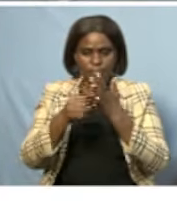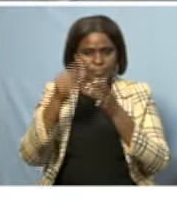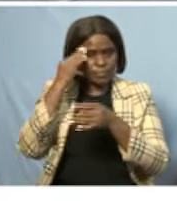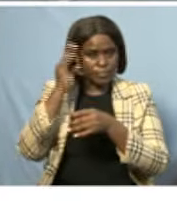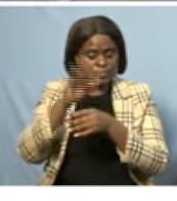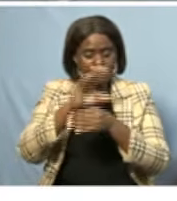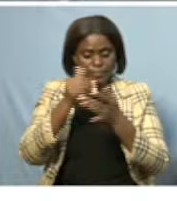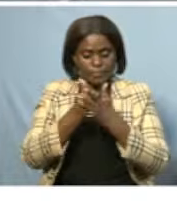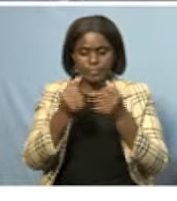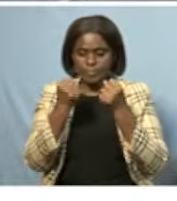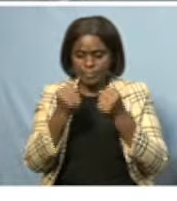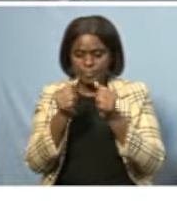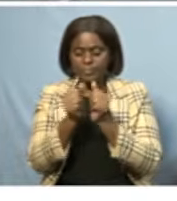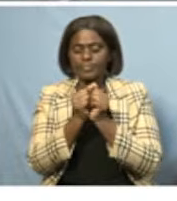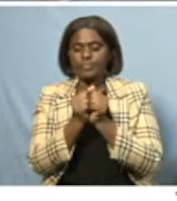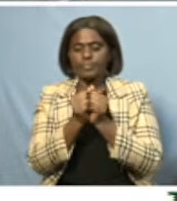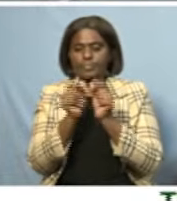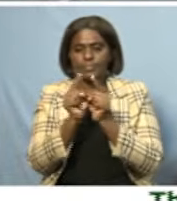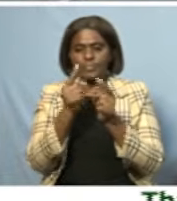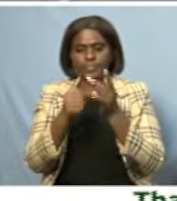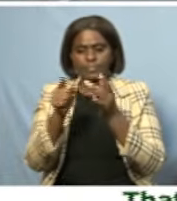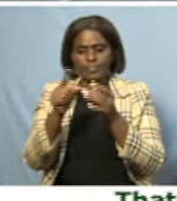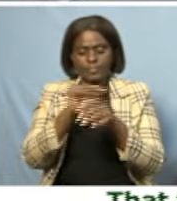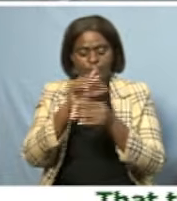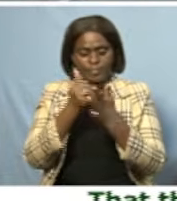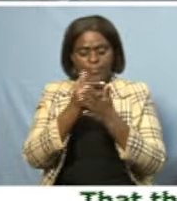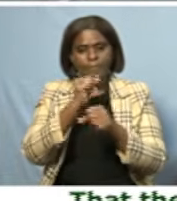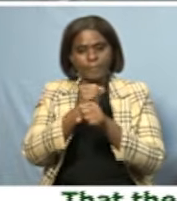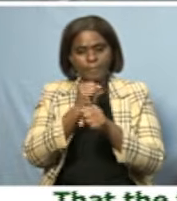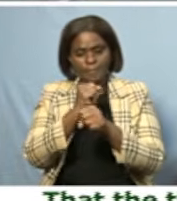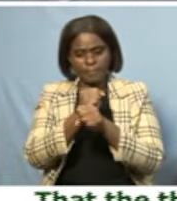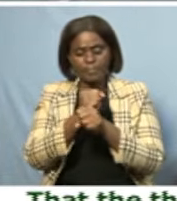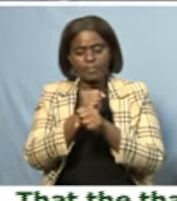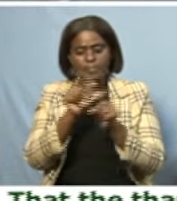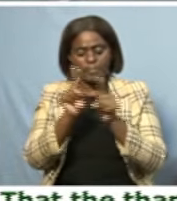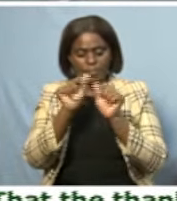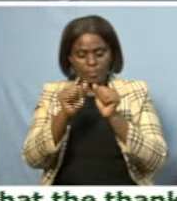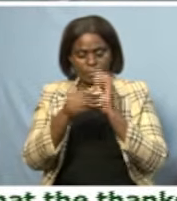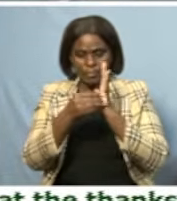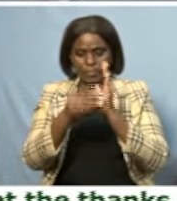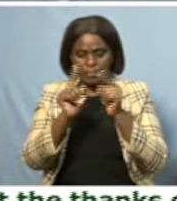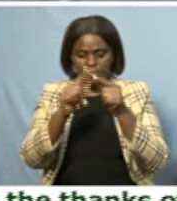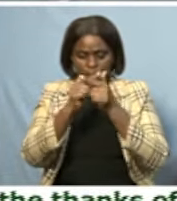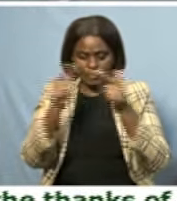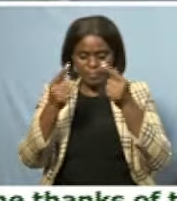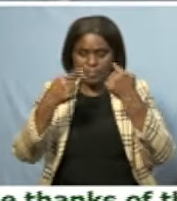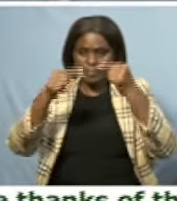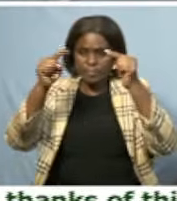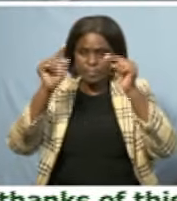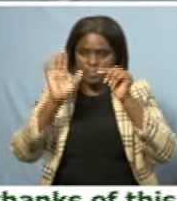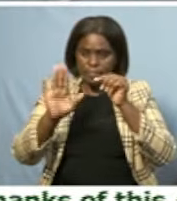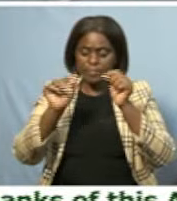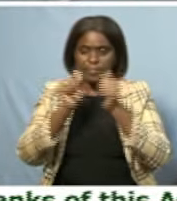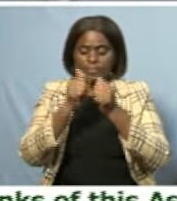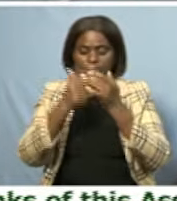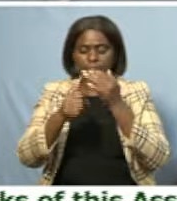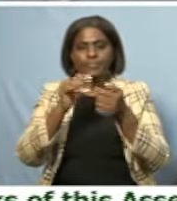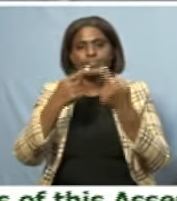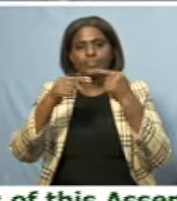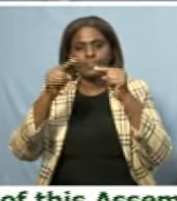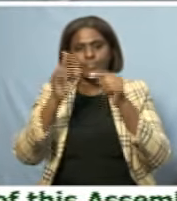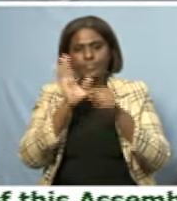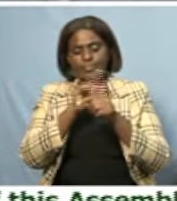we are all stronger together and that our collective efforts can lead to greater prosperity and